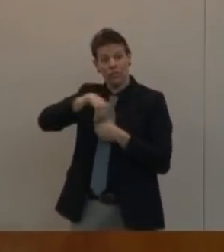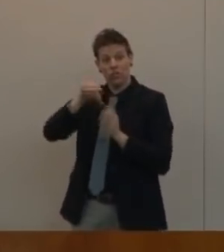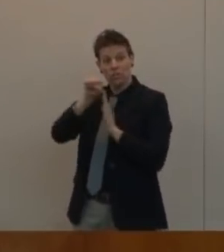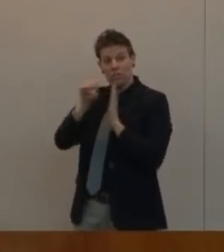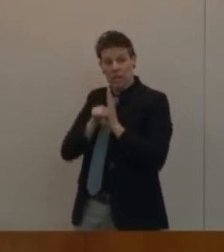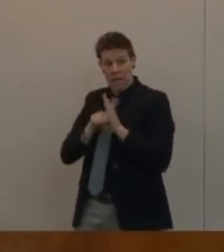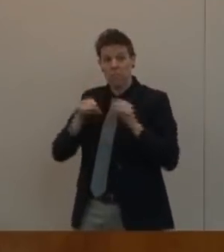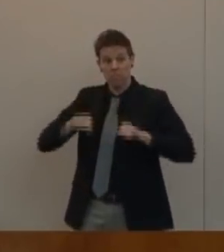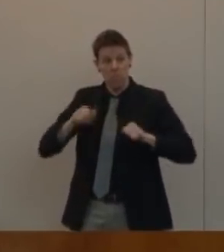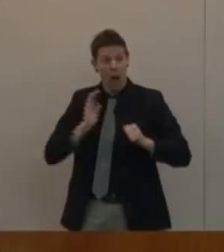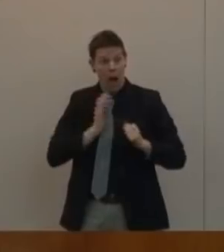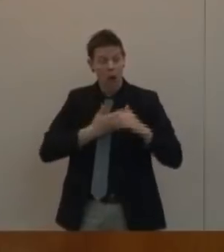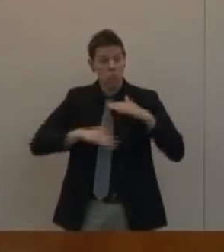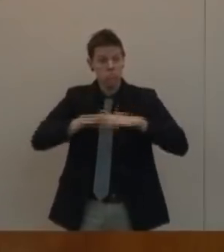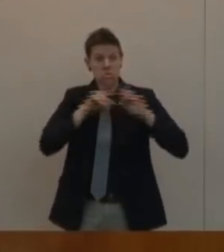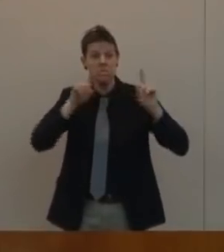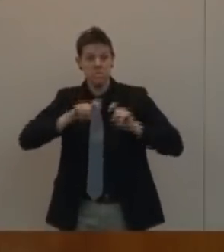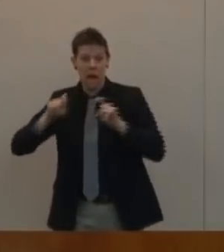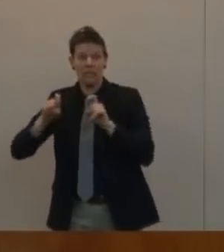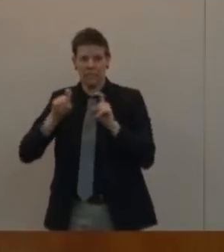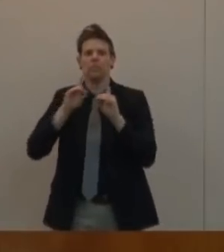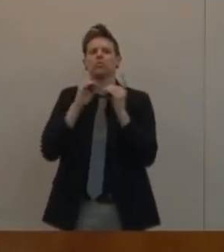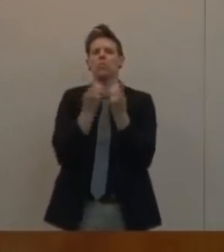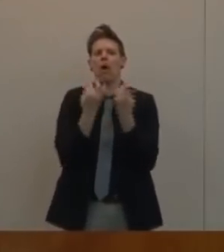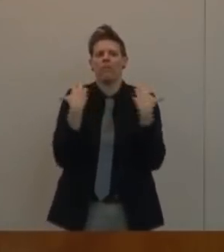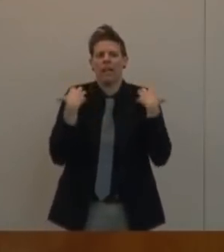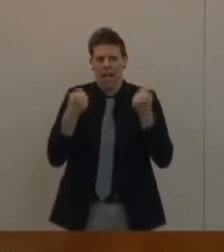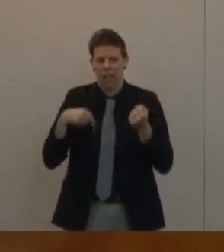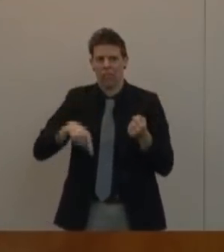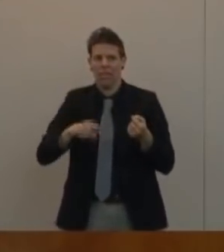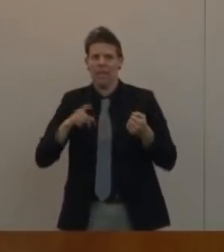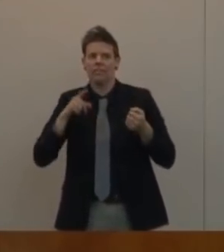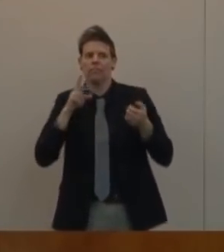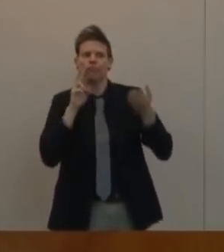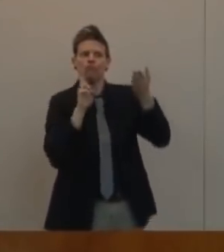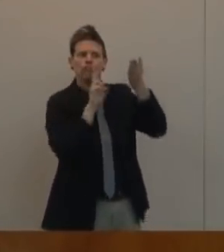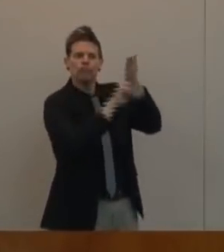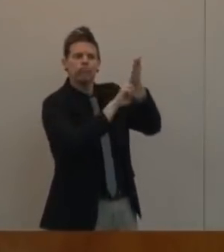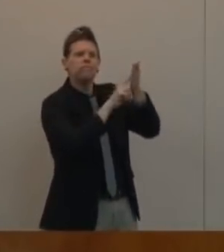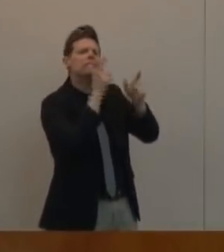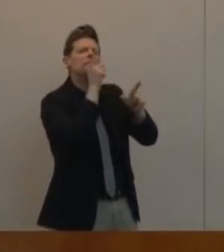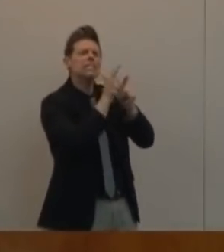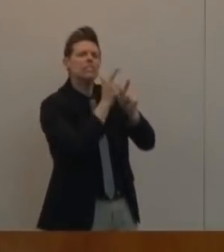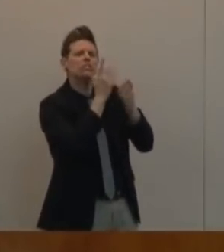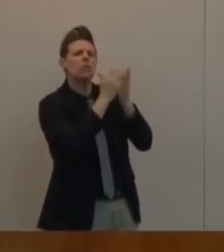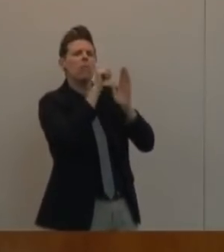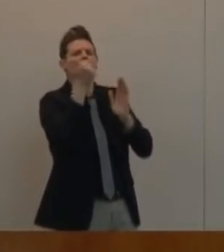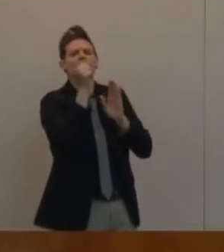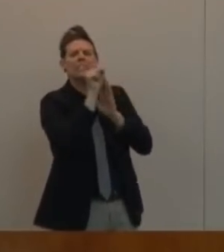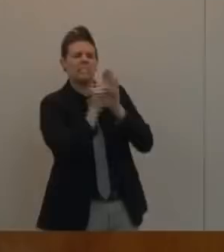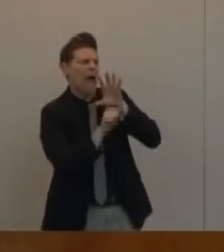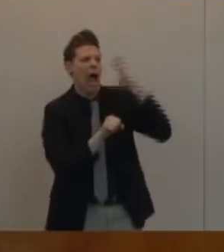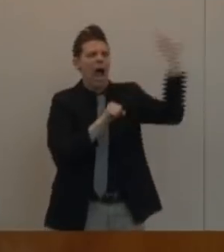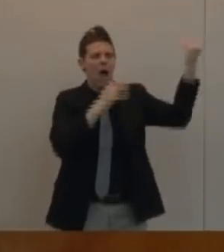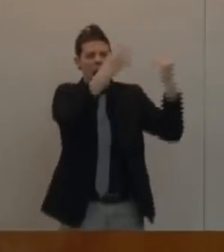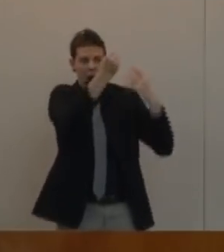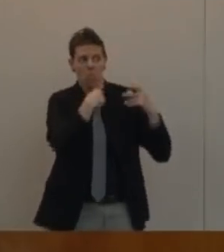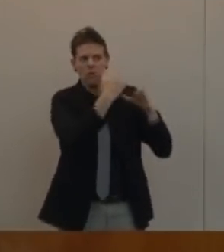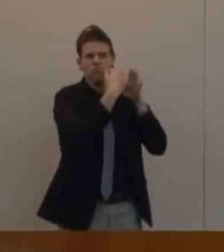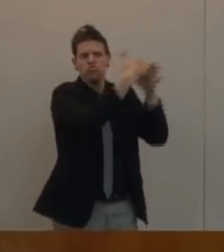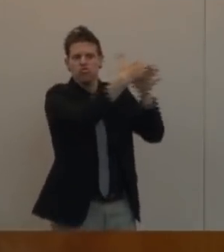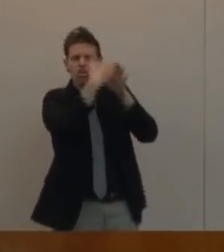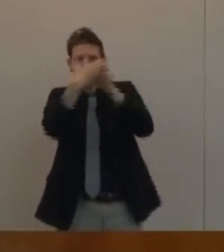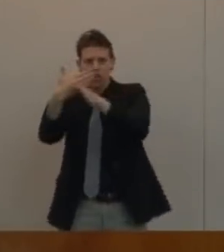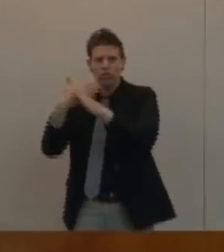capacity, the Department of Health is contracting with some sister states who have some capacity they can share with us. And we're also looking